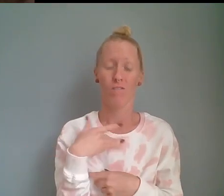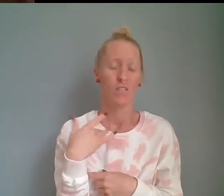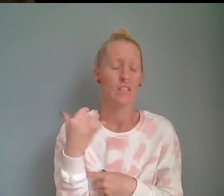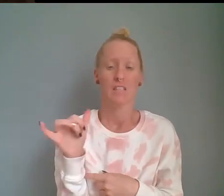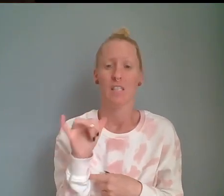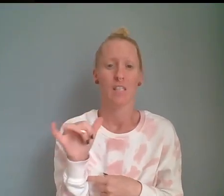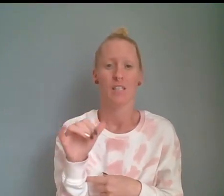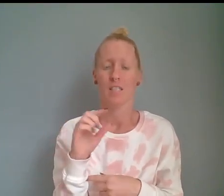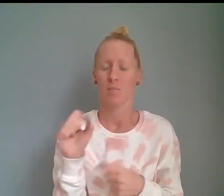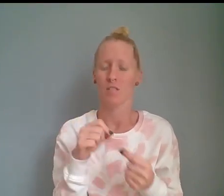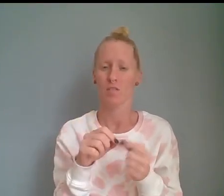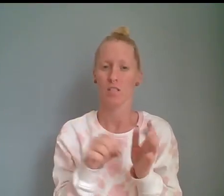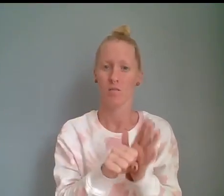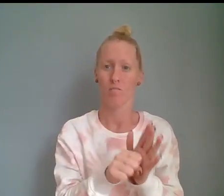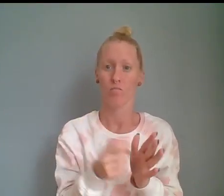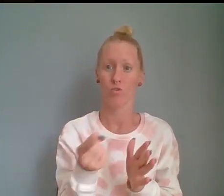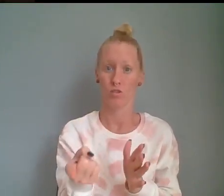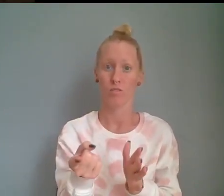had.